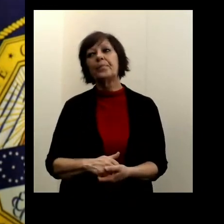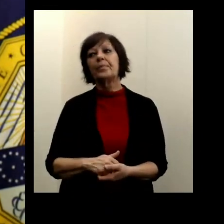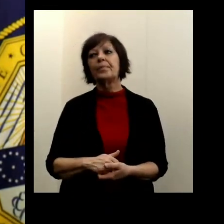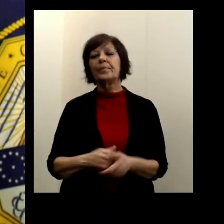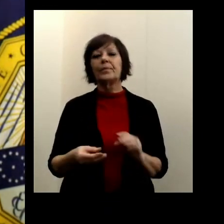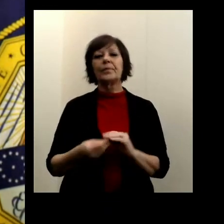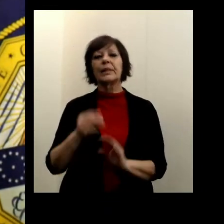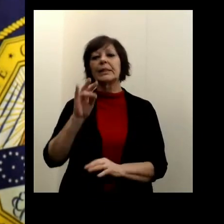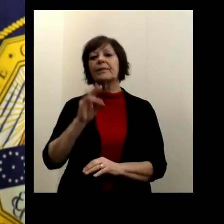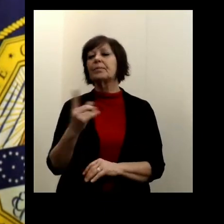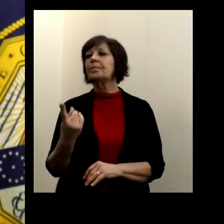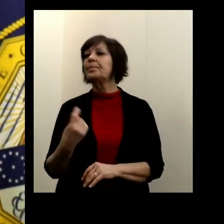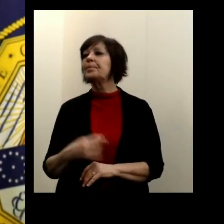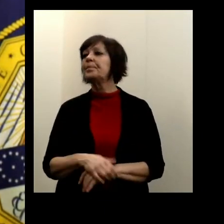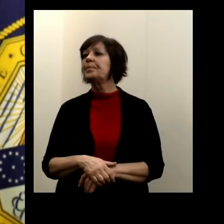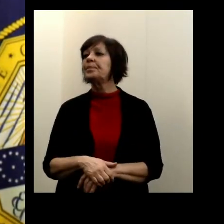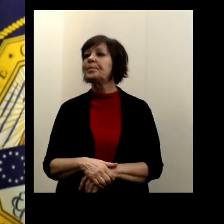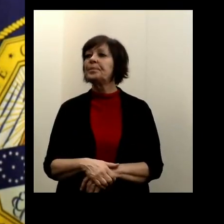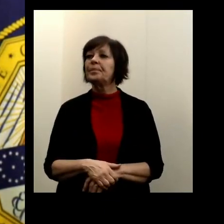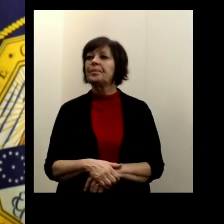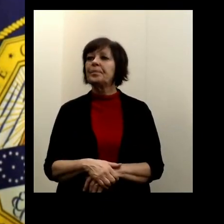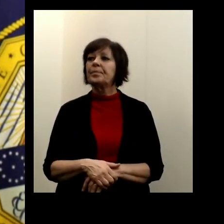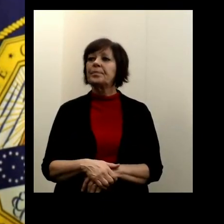Channel 7.